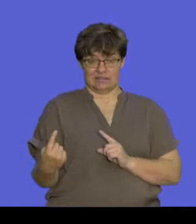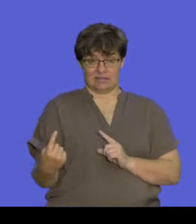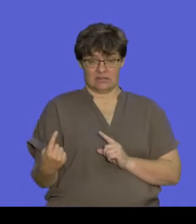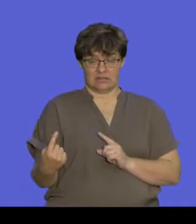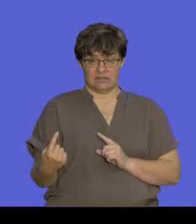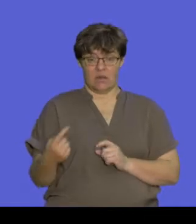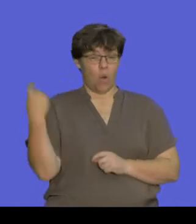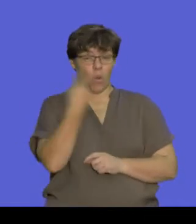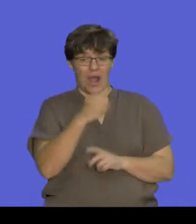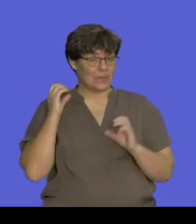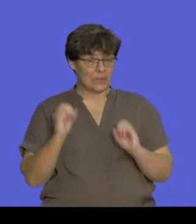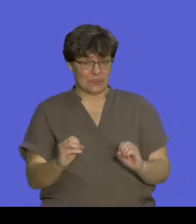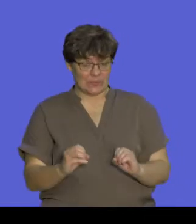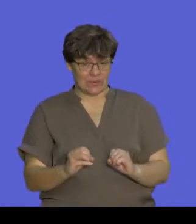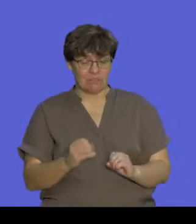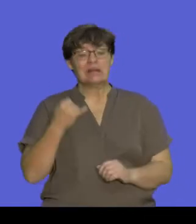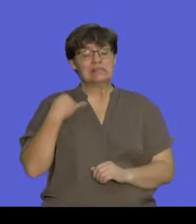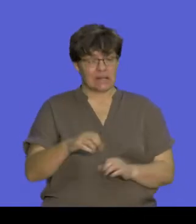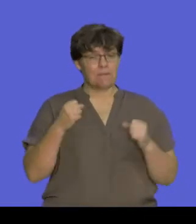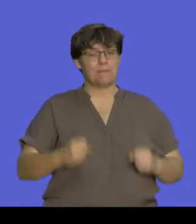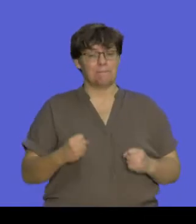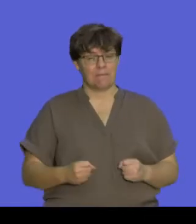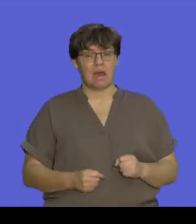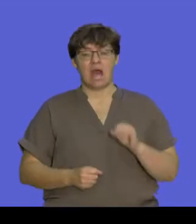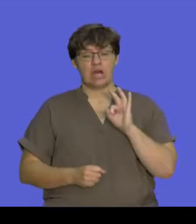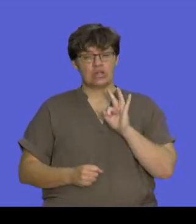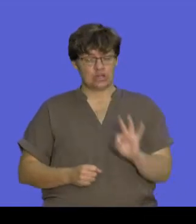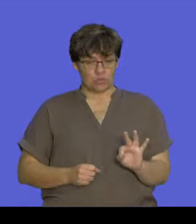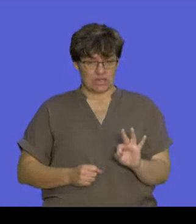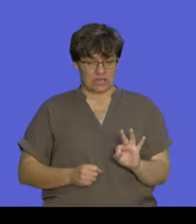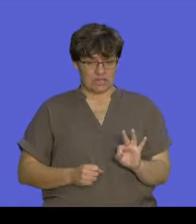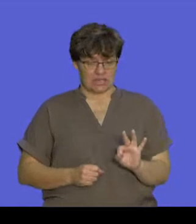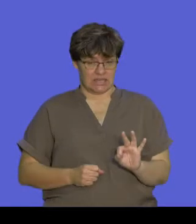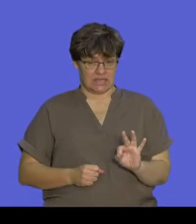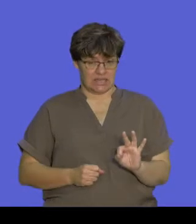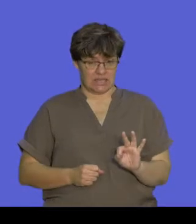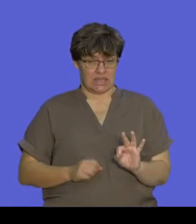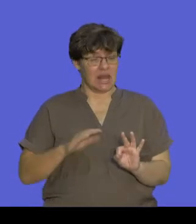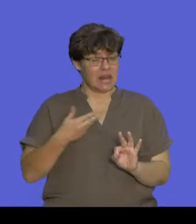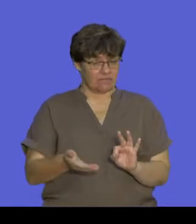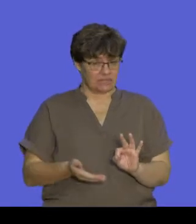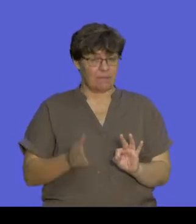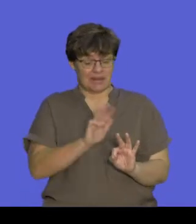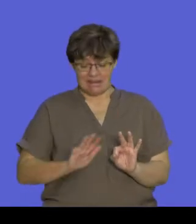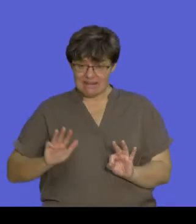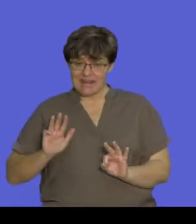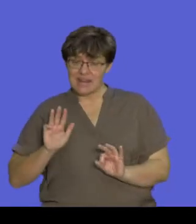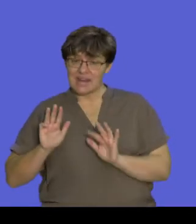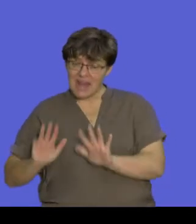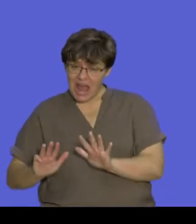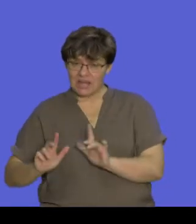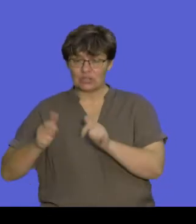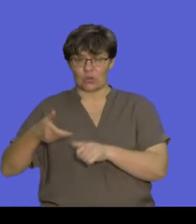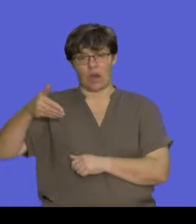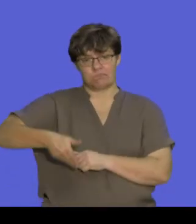white sock, then I could still have had 3 white socks left in the drawer, and I've still got 9. But the probabilities